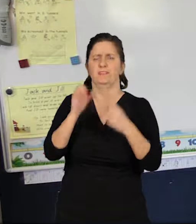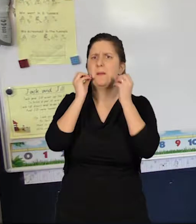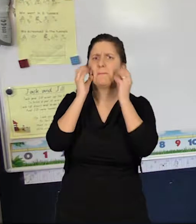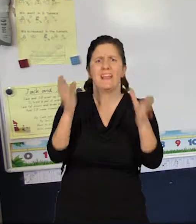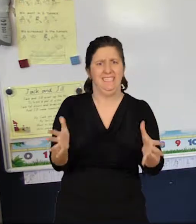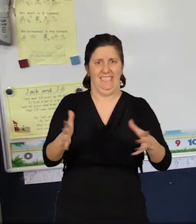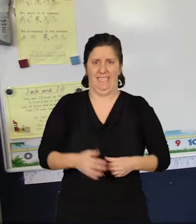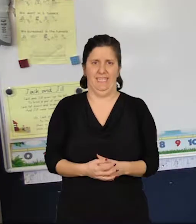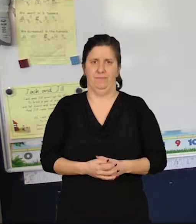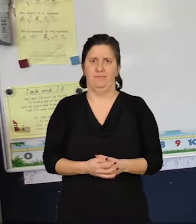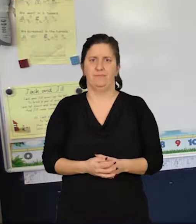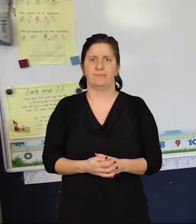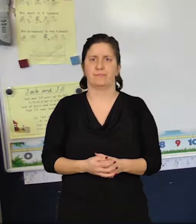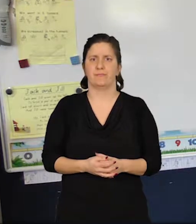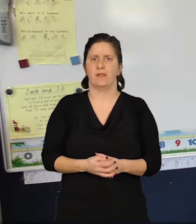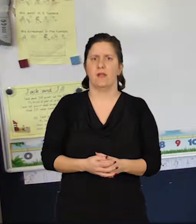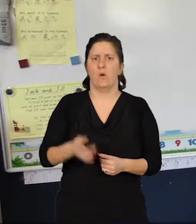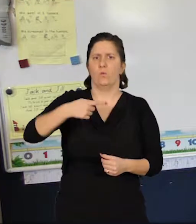this year has been amazing.